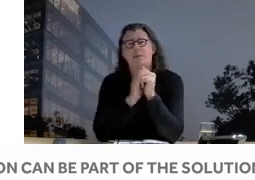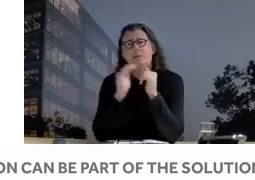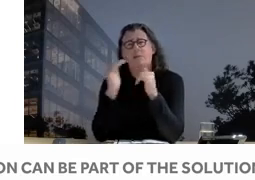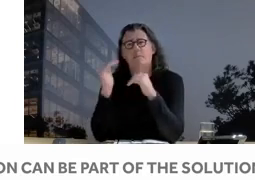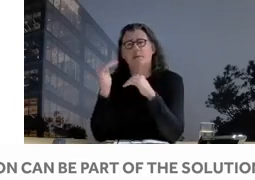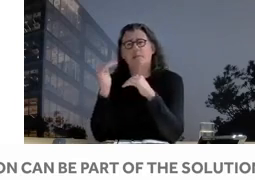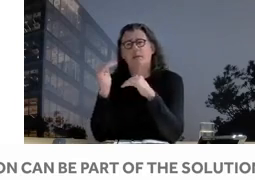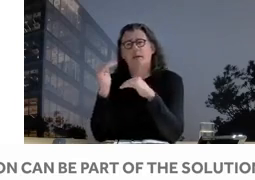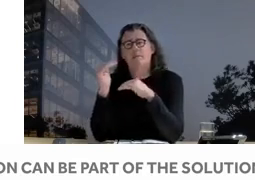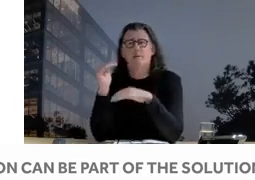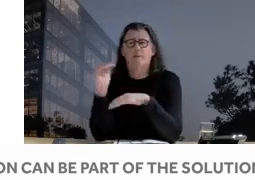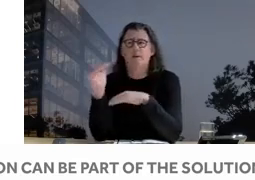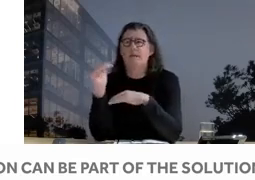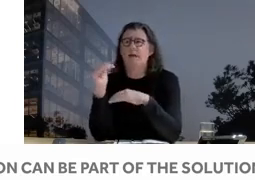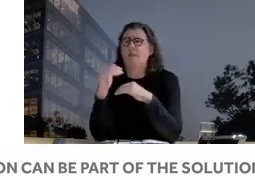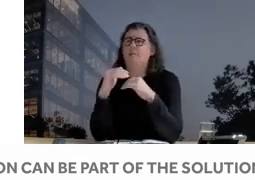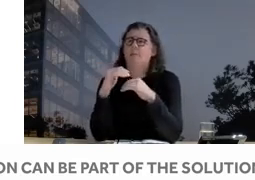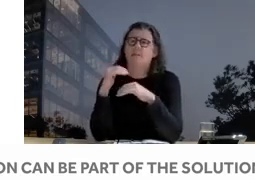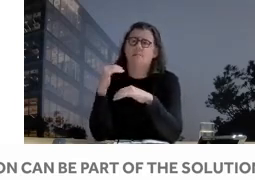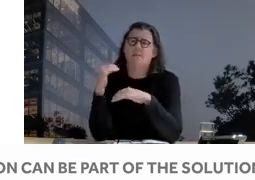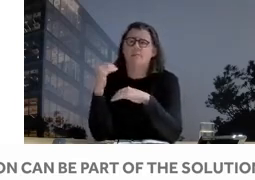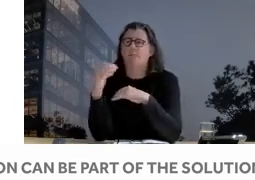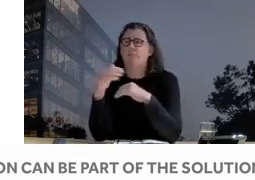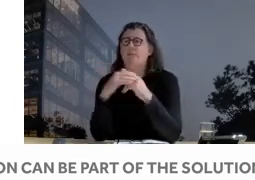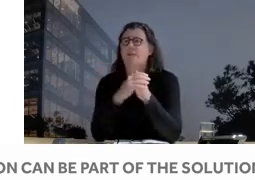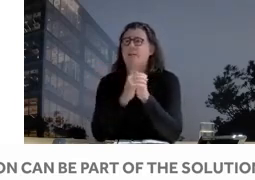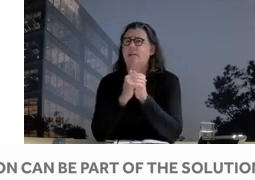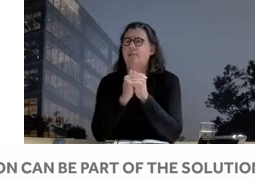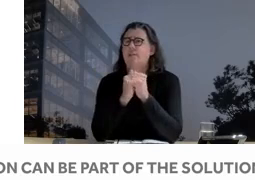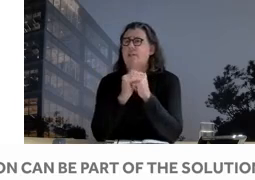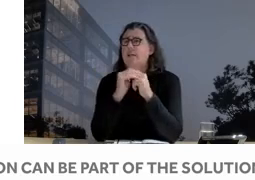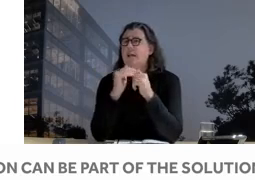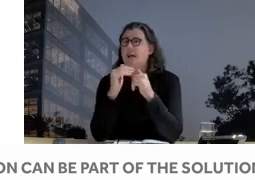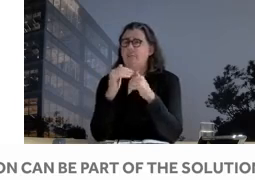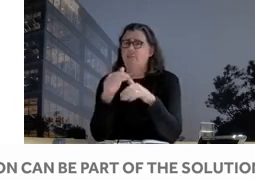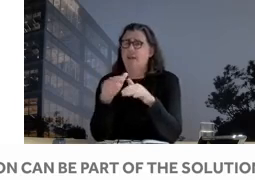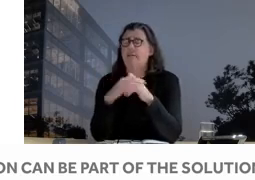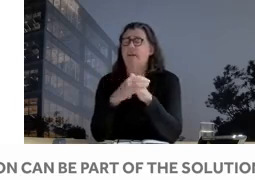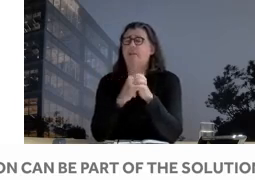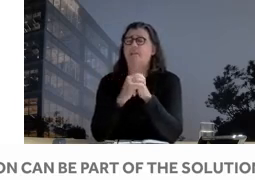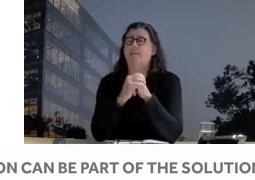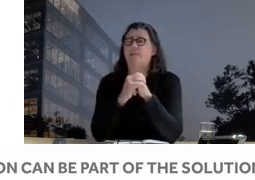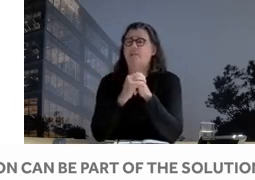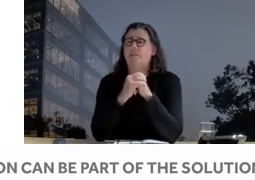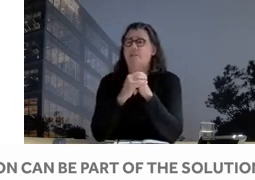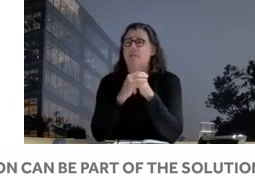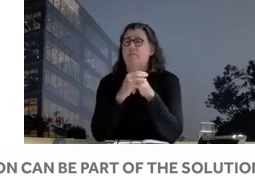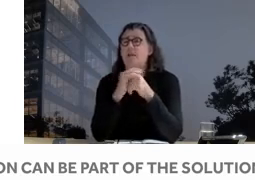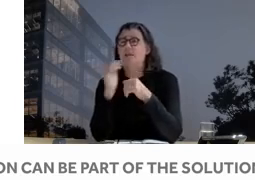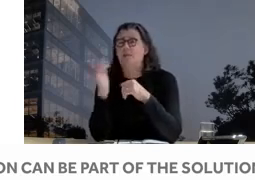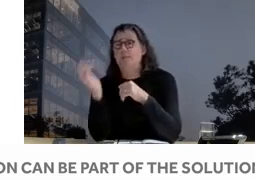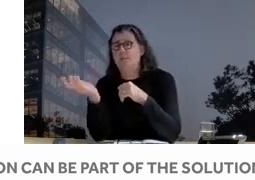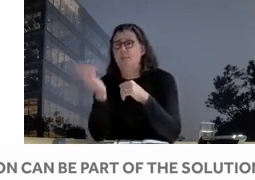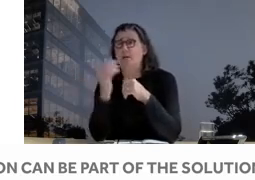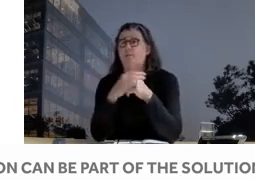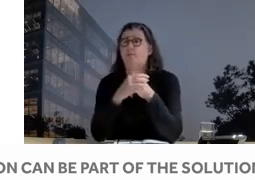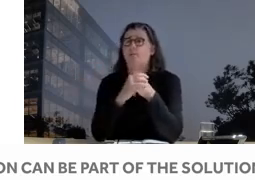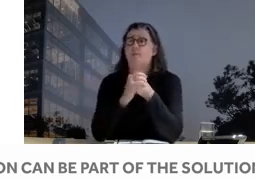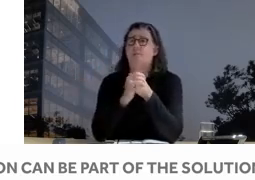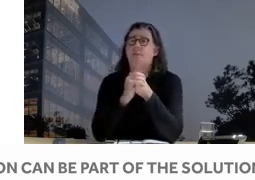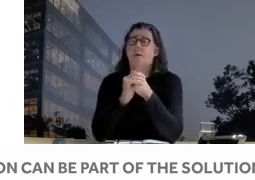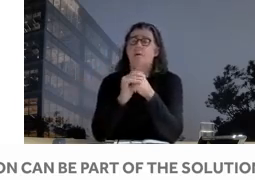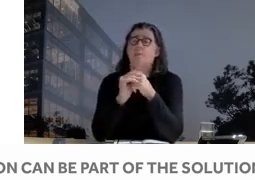realize, gee, they're all about operating carbon. So that's about avoiding energy, energy efficiency, making buildings